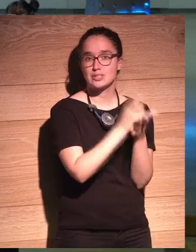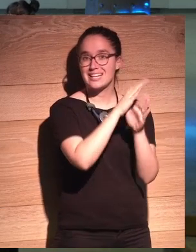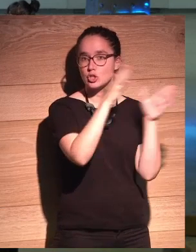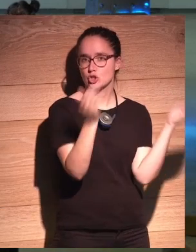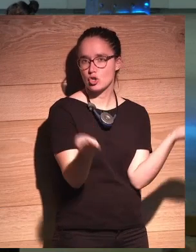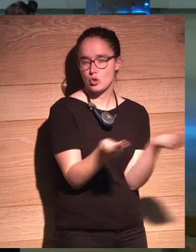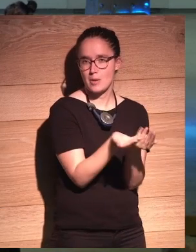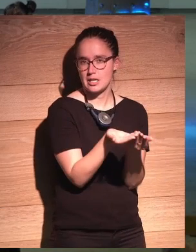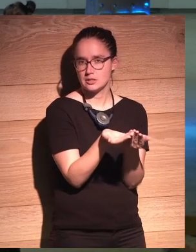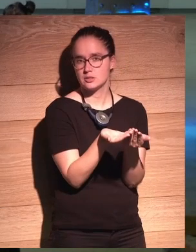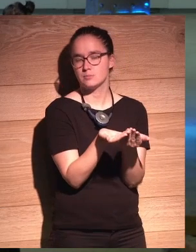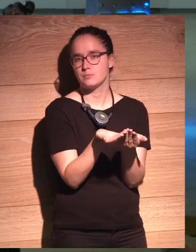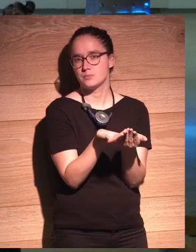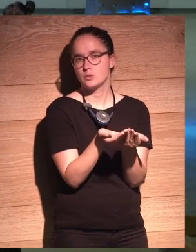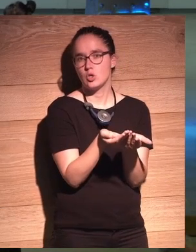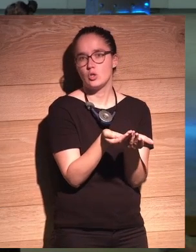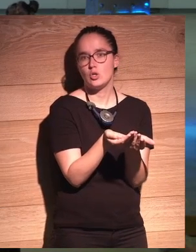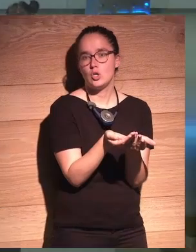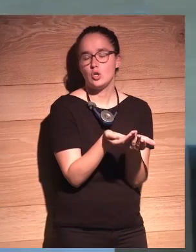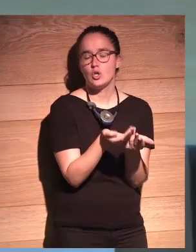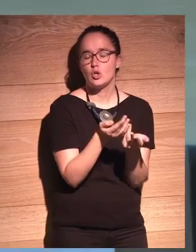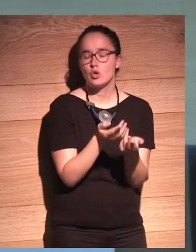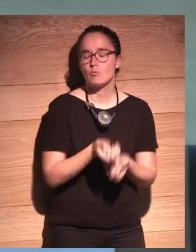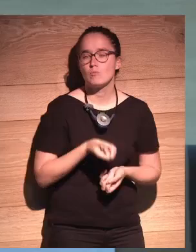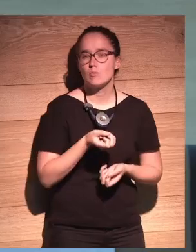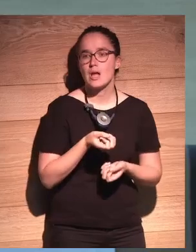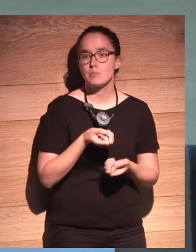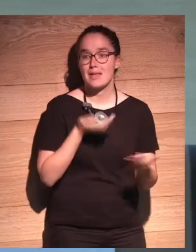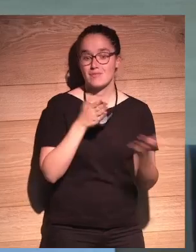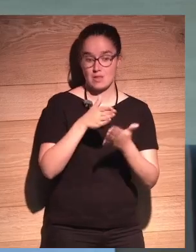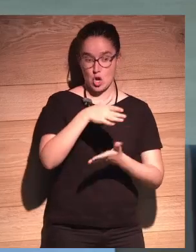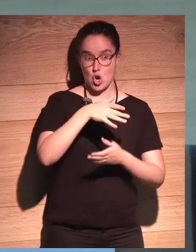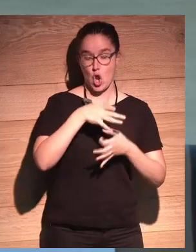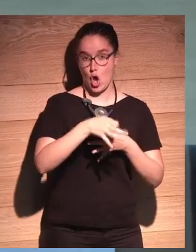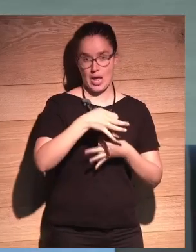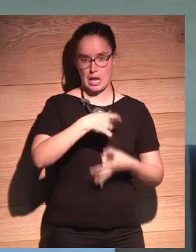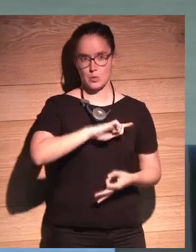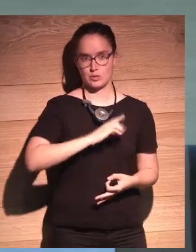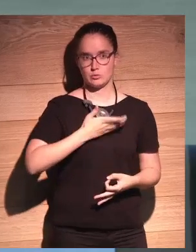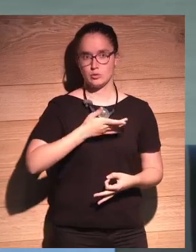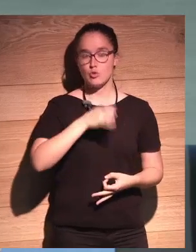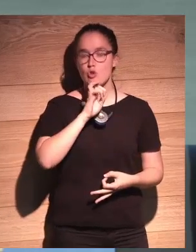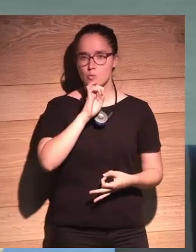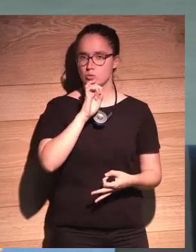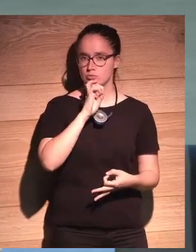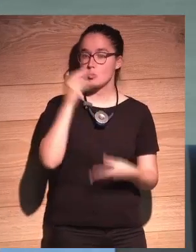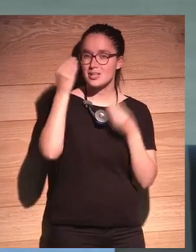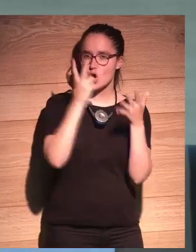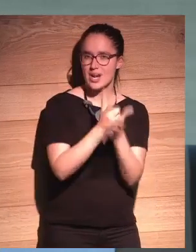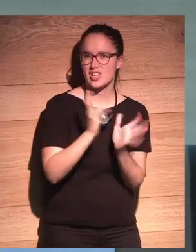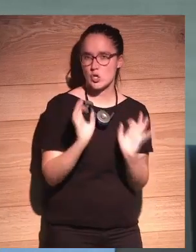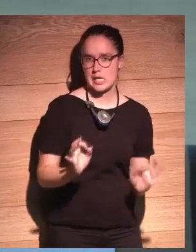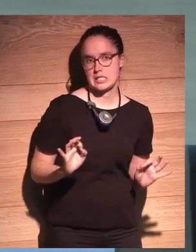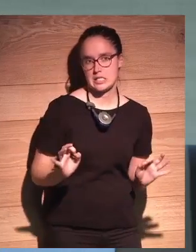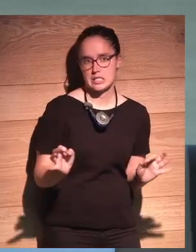How do we tackle global challenges locally? I think